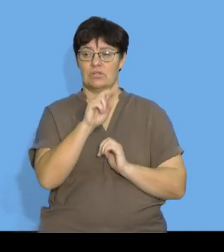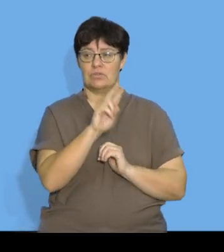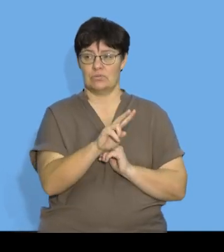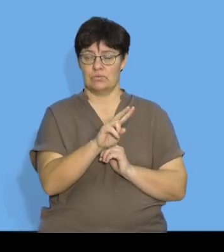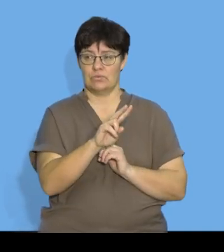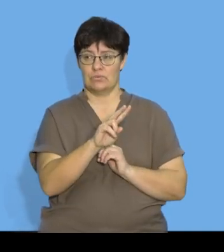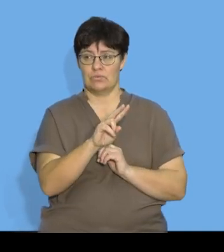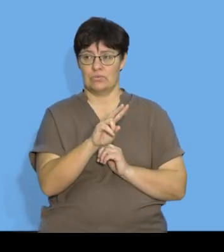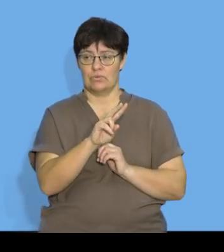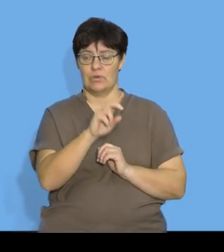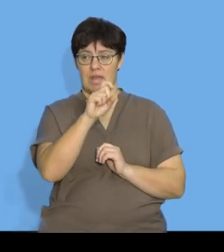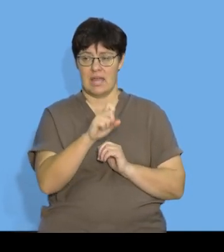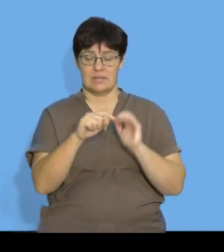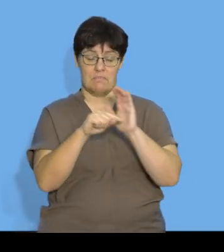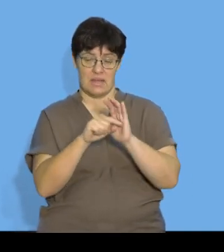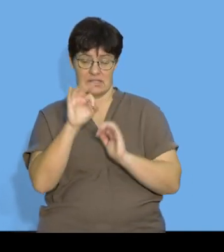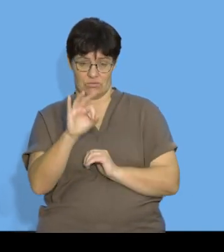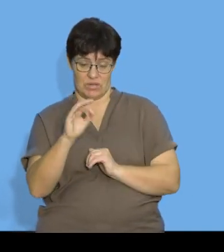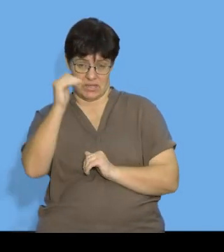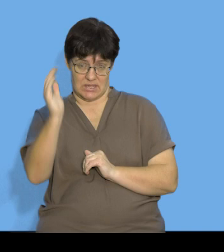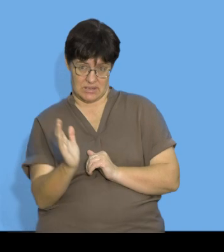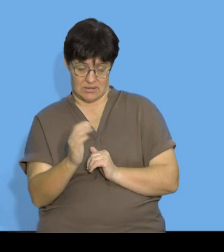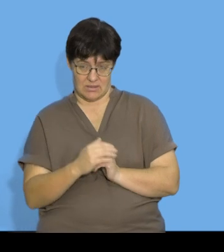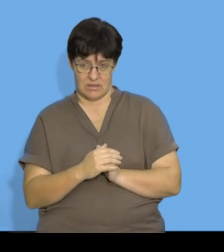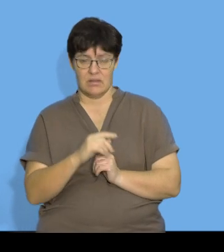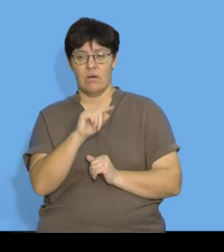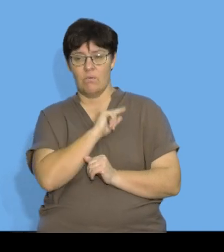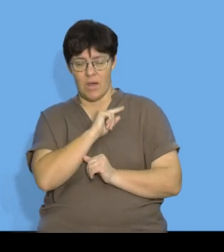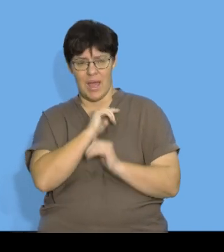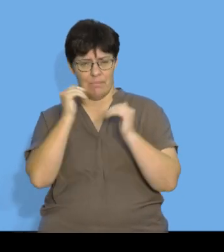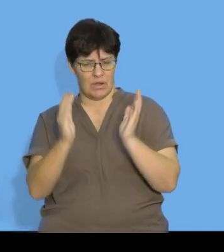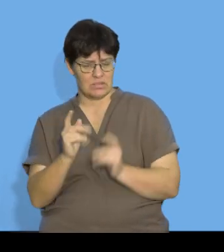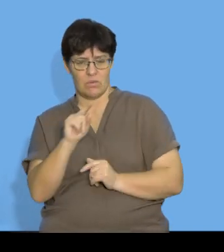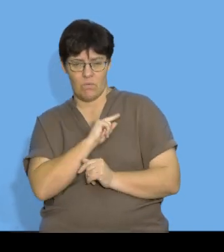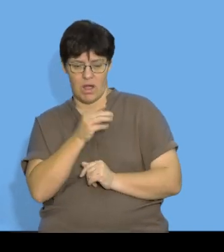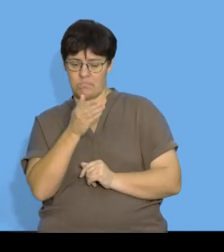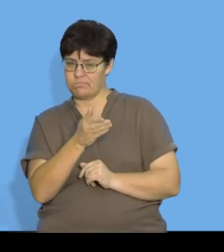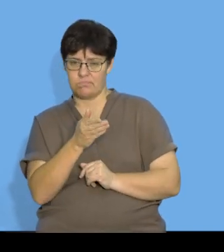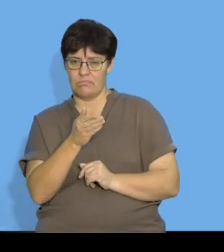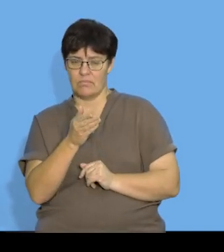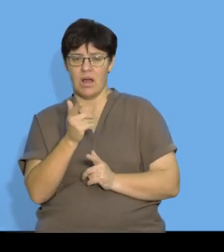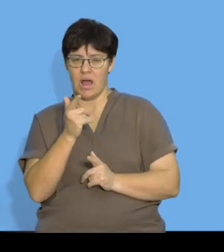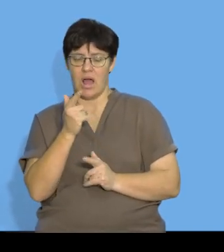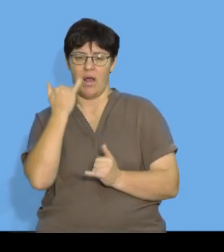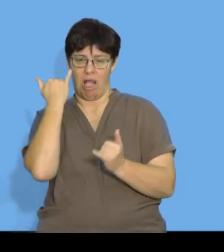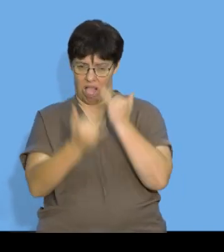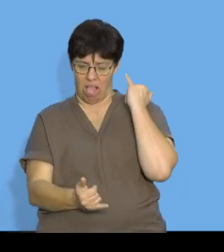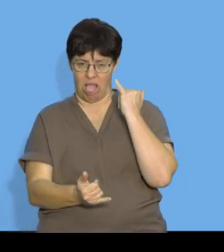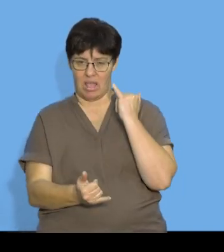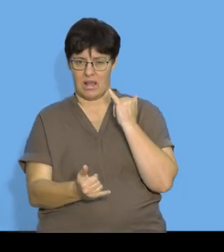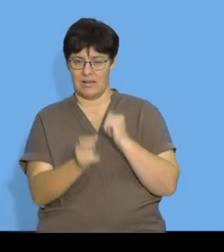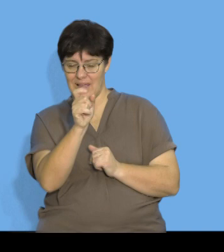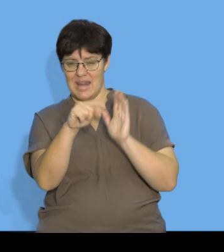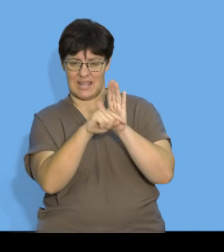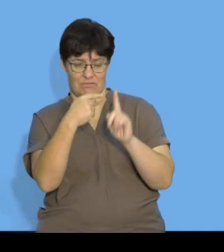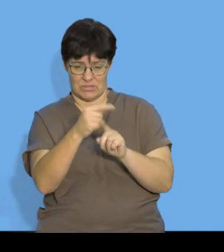that you substitute your term 2 in a bracket. Why a bracket is because I do not want you to make sign mistakes. So we're